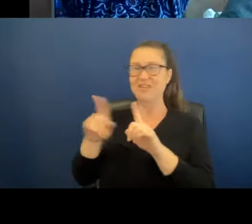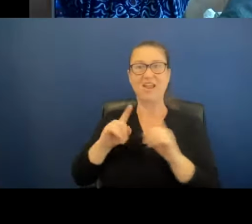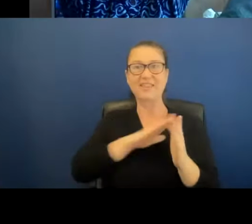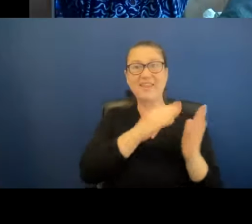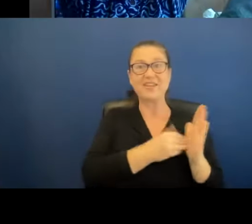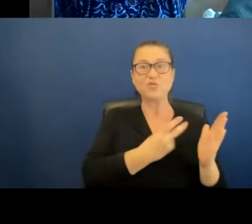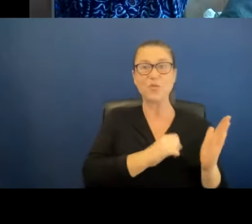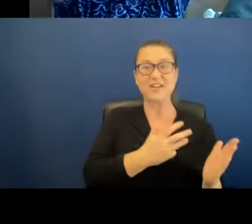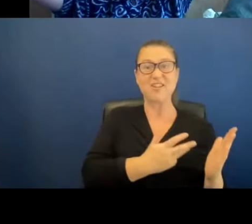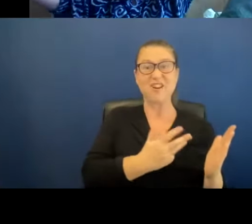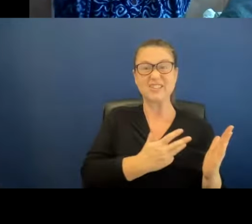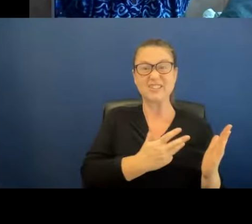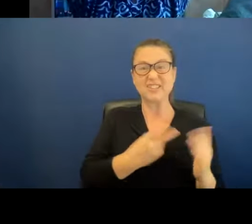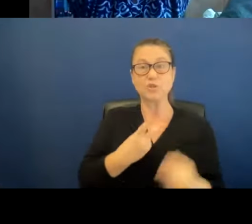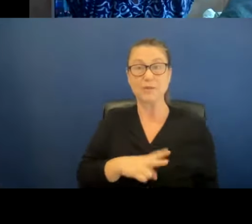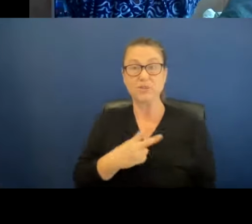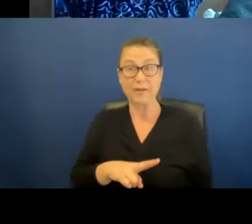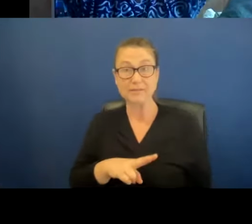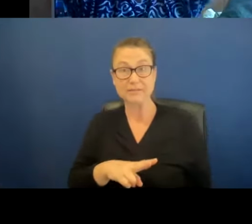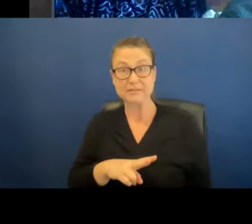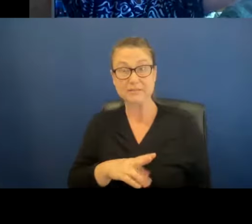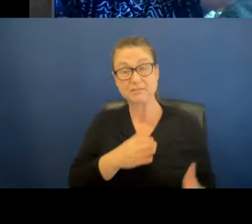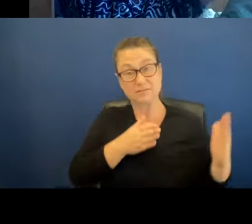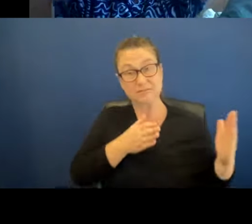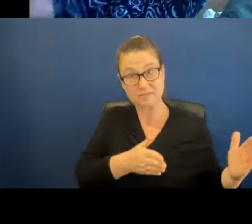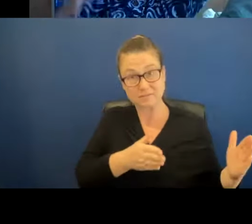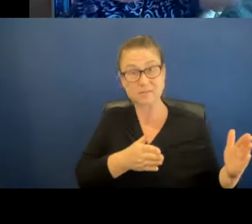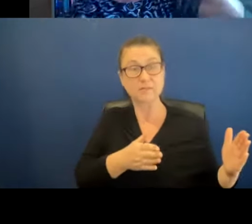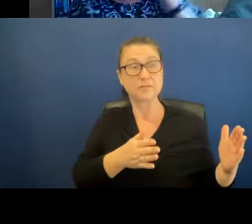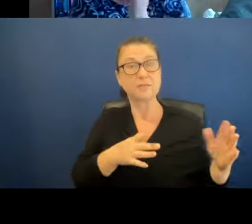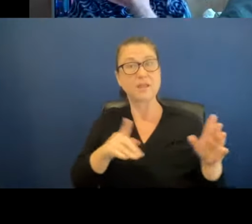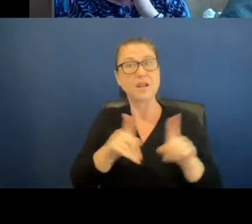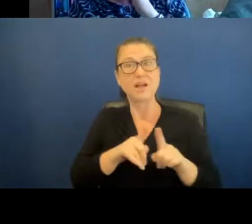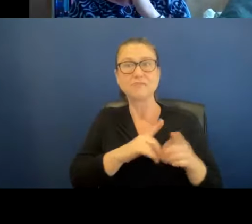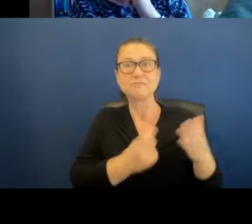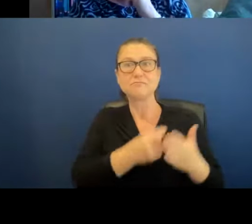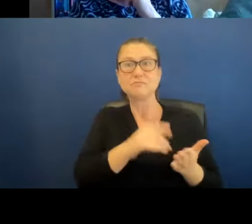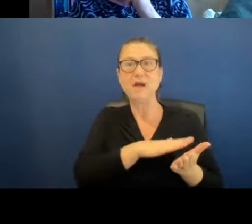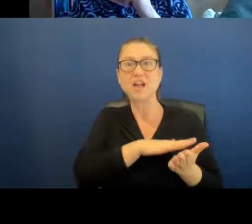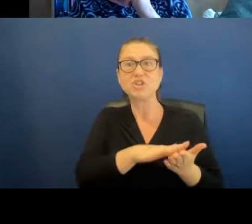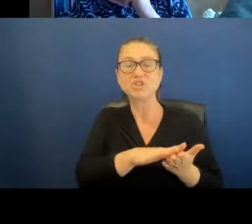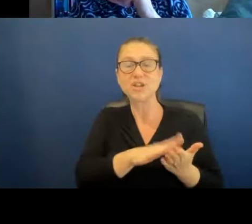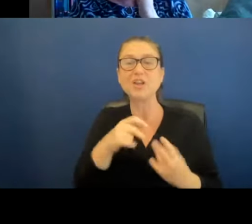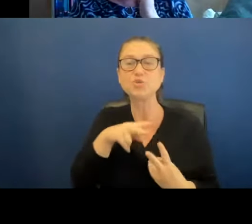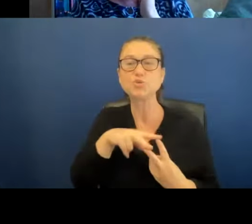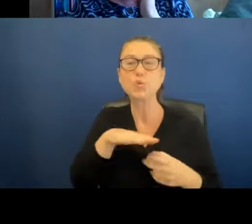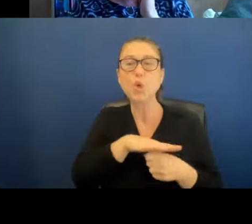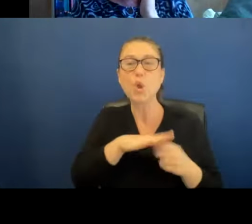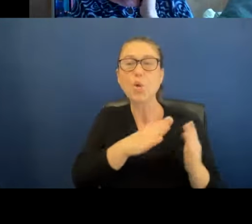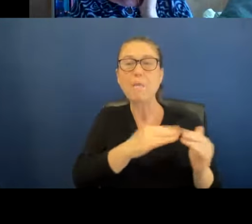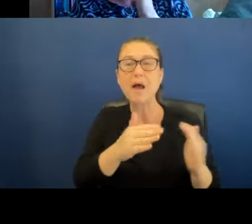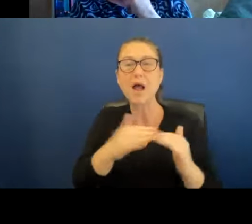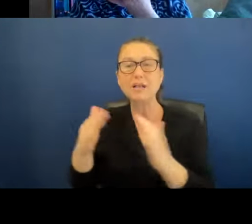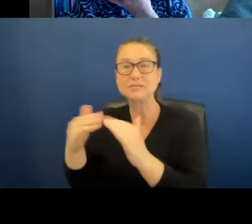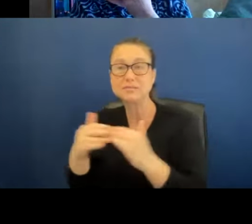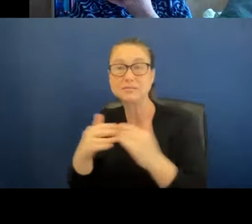start of 2020 um which was you know in march we had two local markets uh lined up where